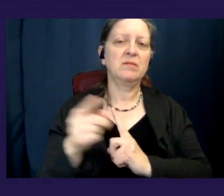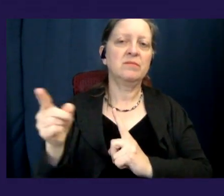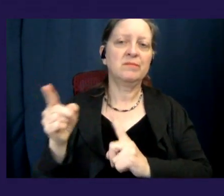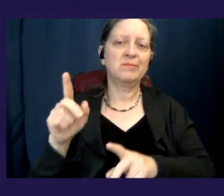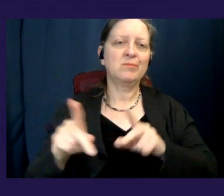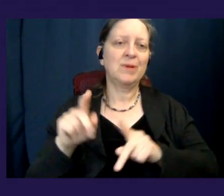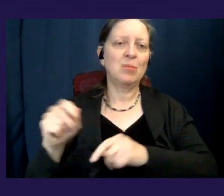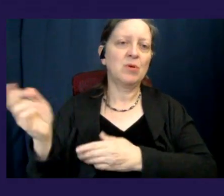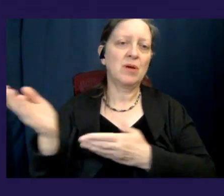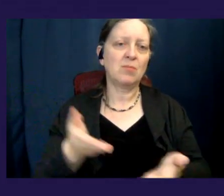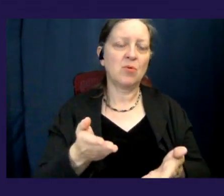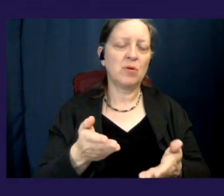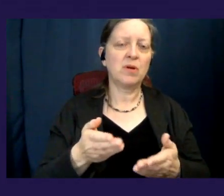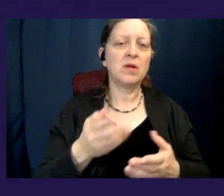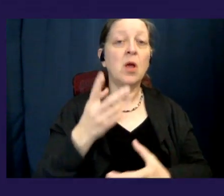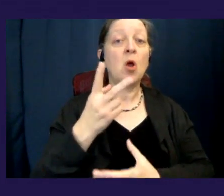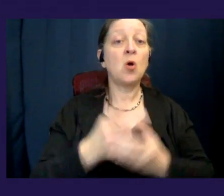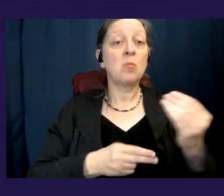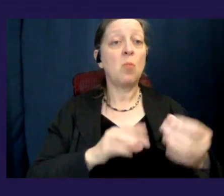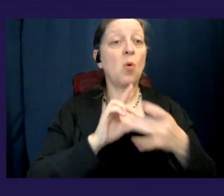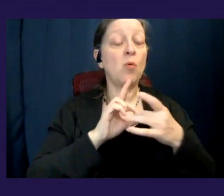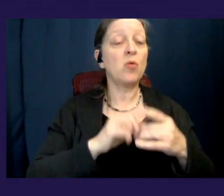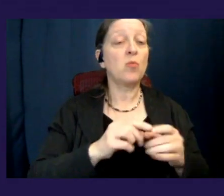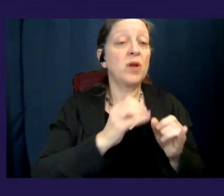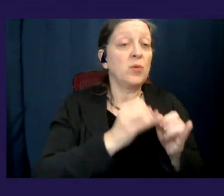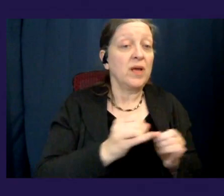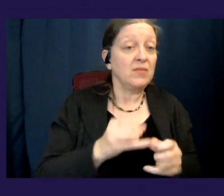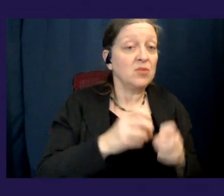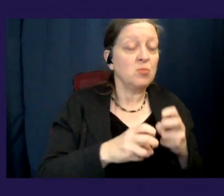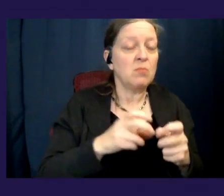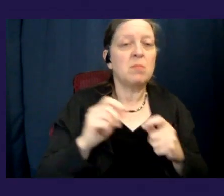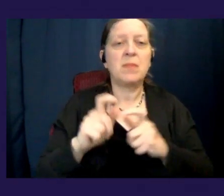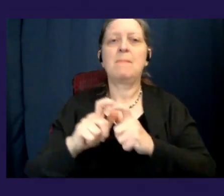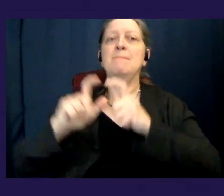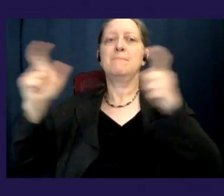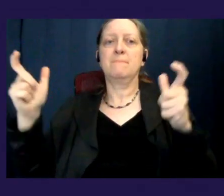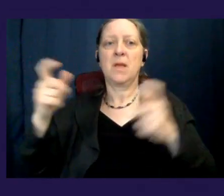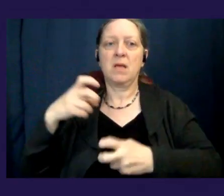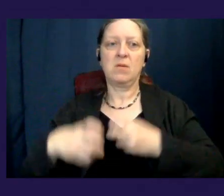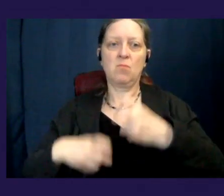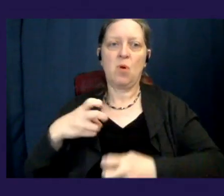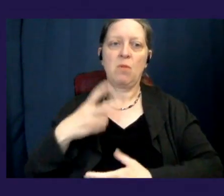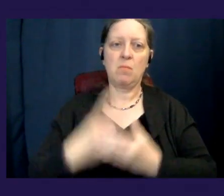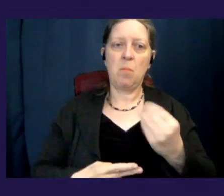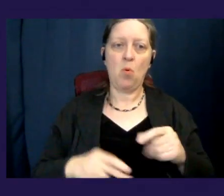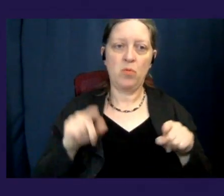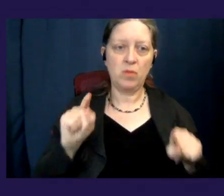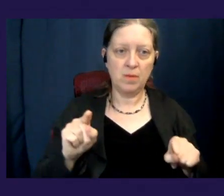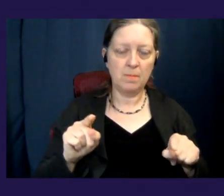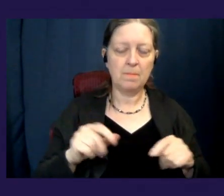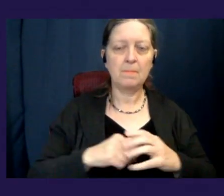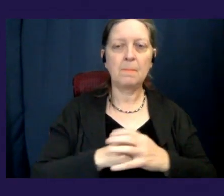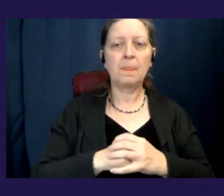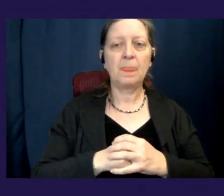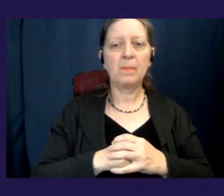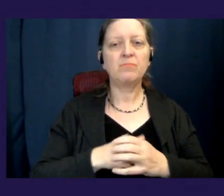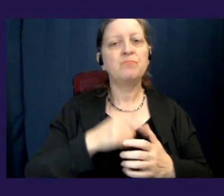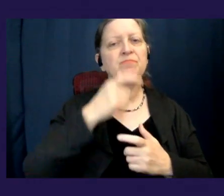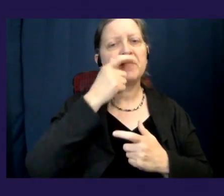as well as really, really big problems. And it's interesting, one of the ways this is